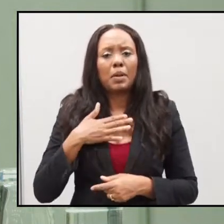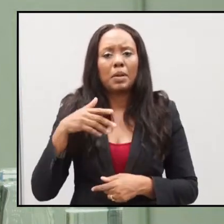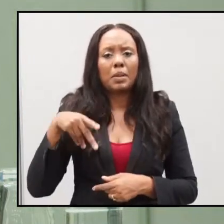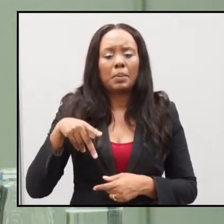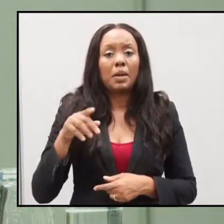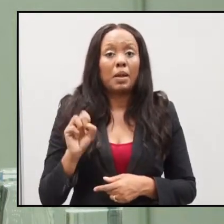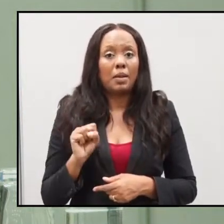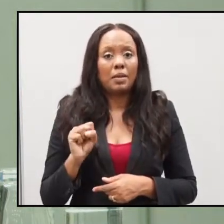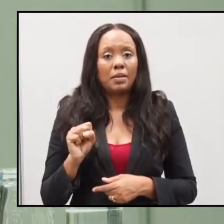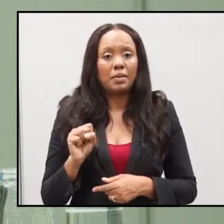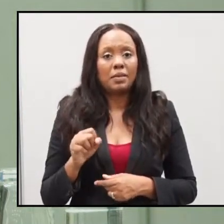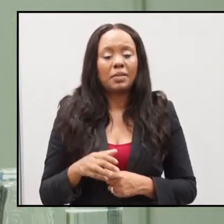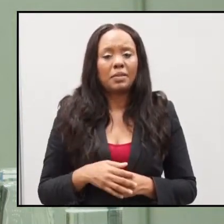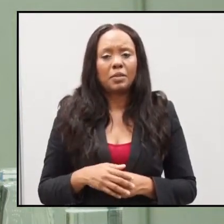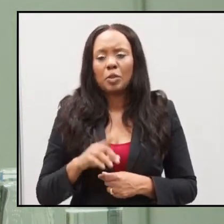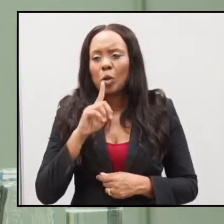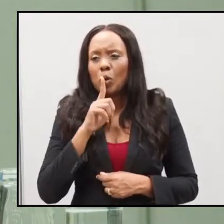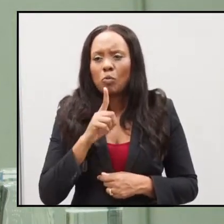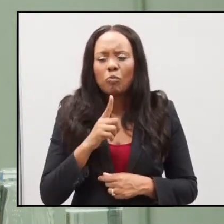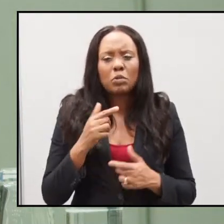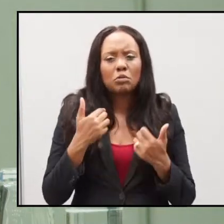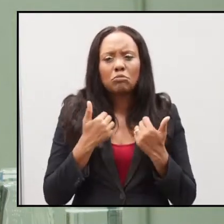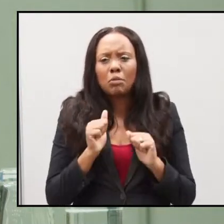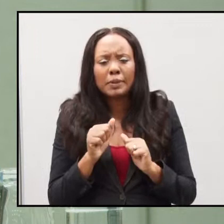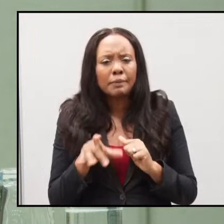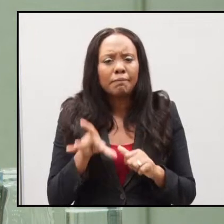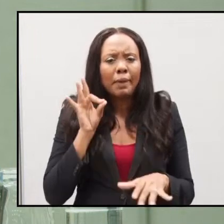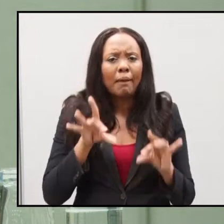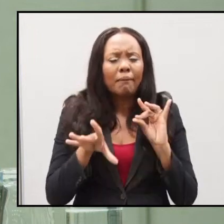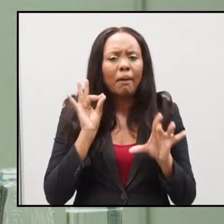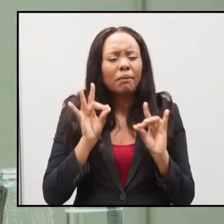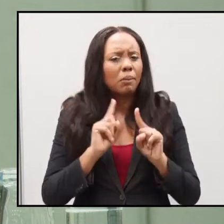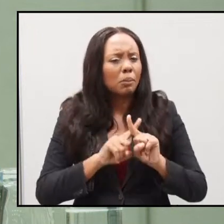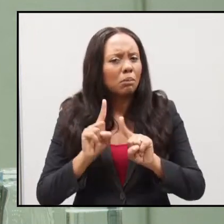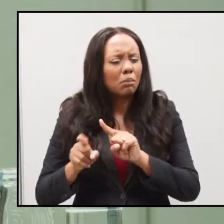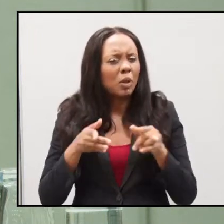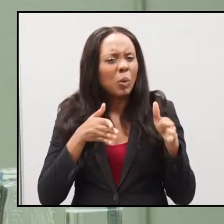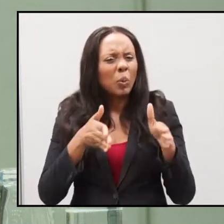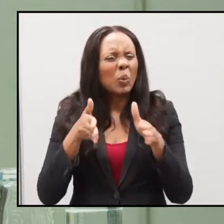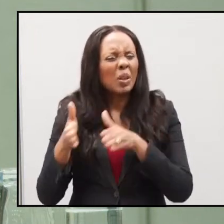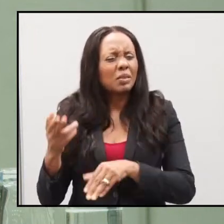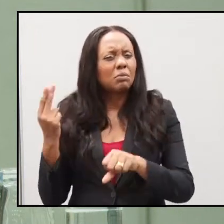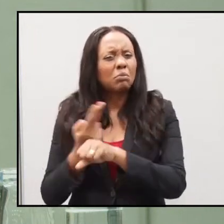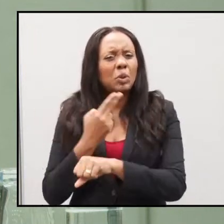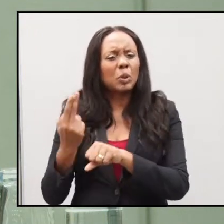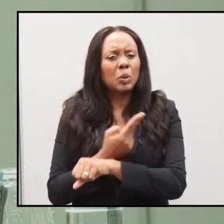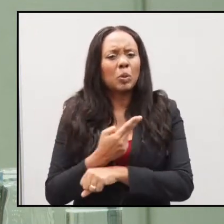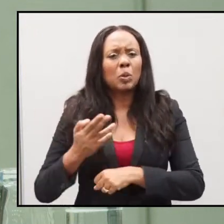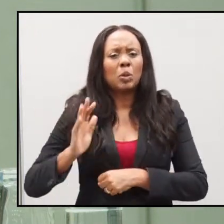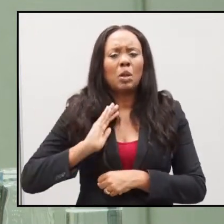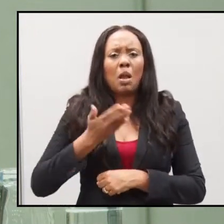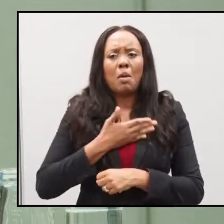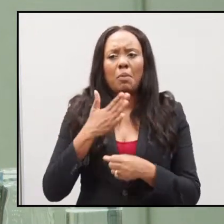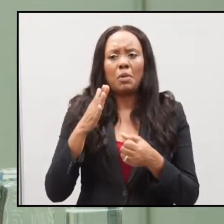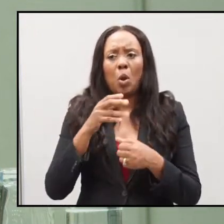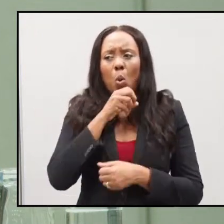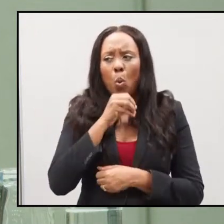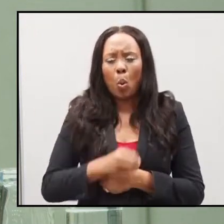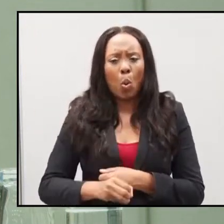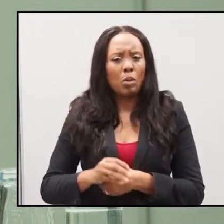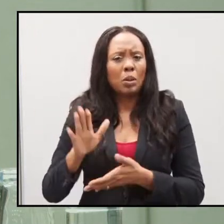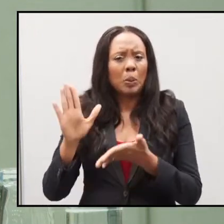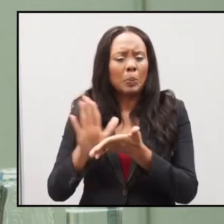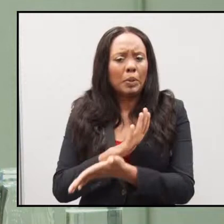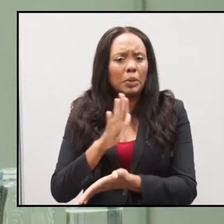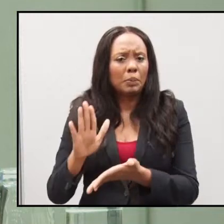to find avenues to use these archival documents for the benefit